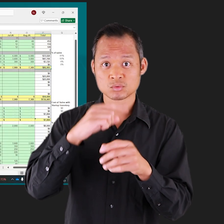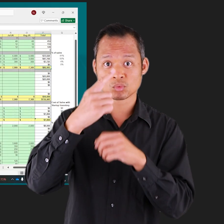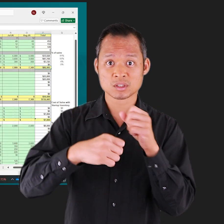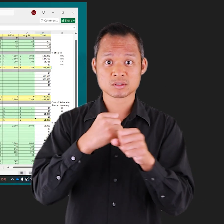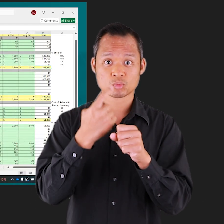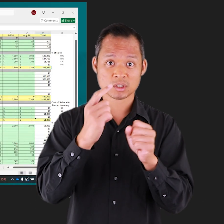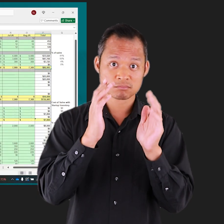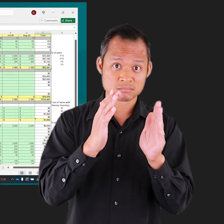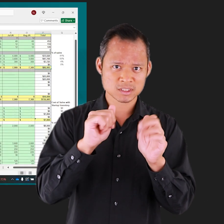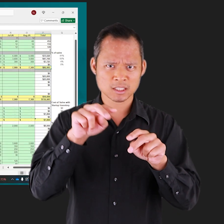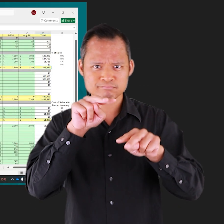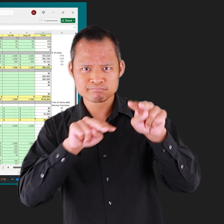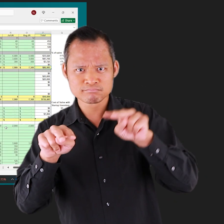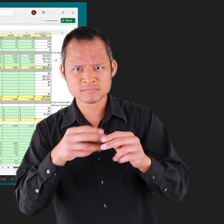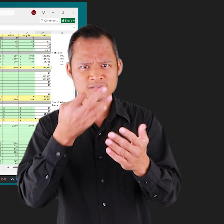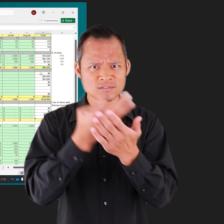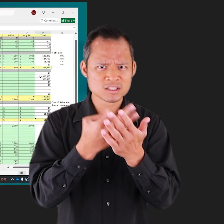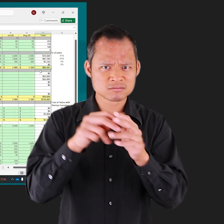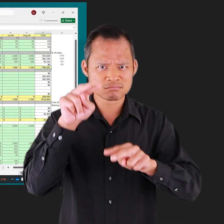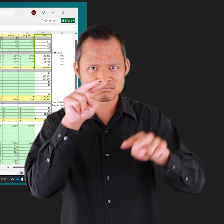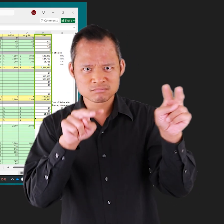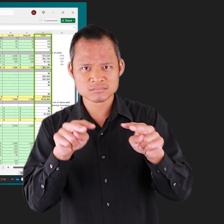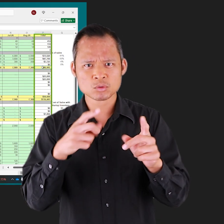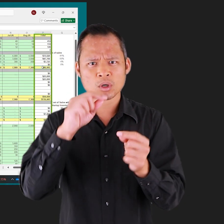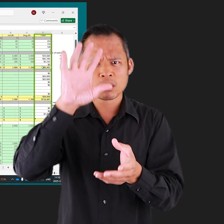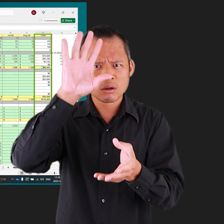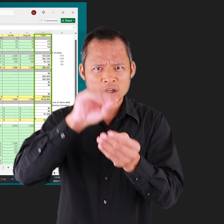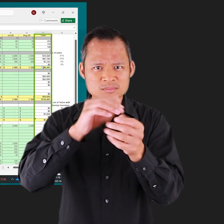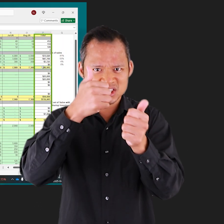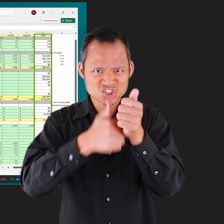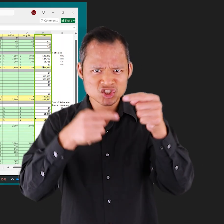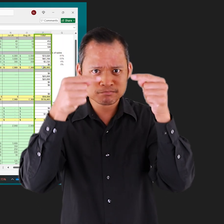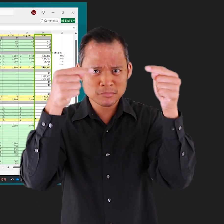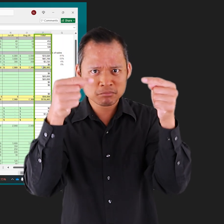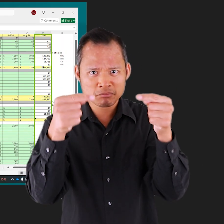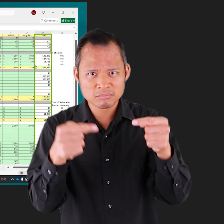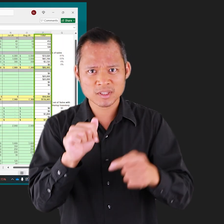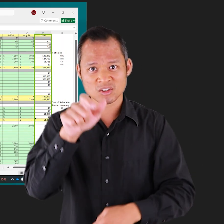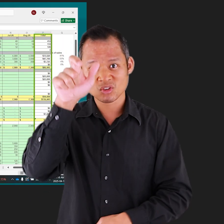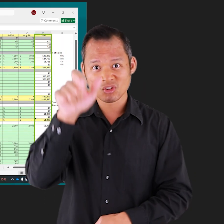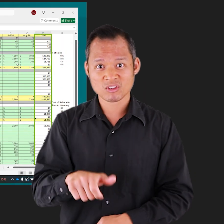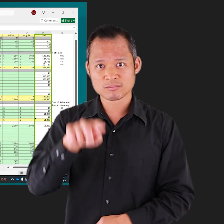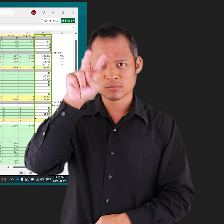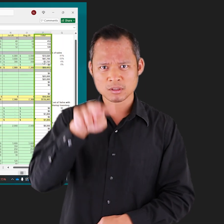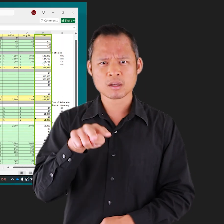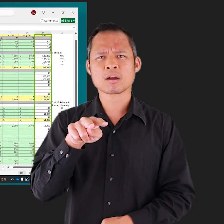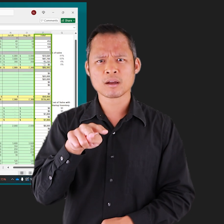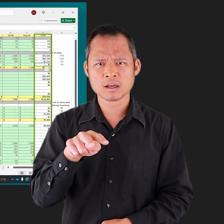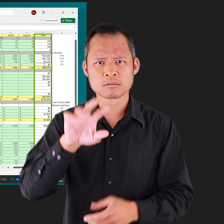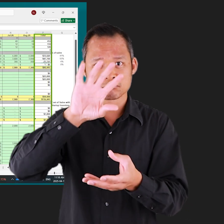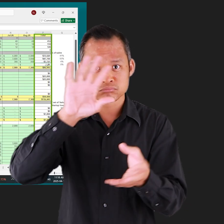flow projection. In year 1, you can look at the financials at a glance by looking at the totals for each item found at the far